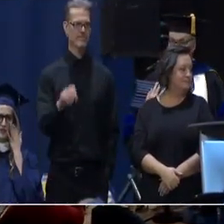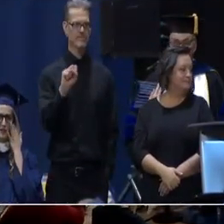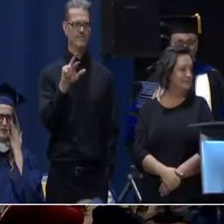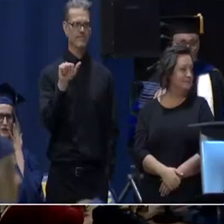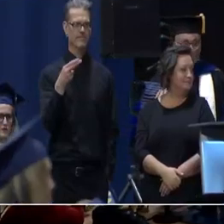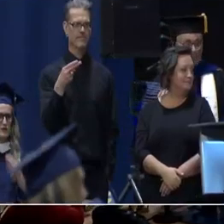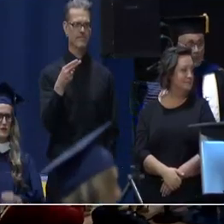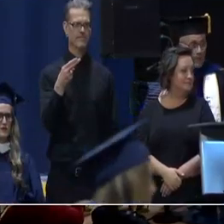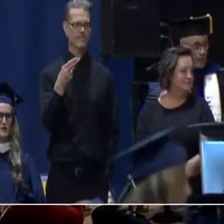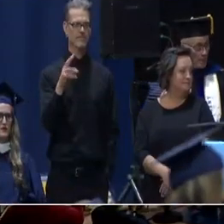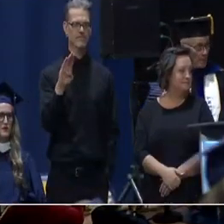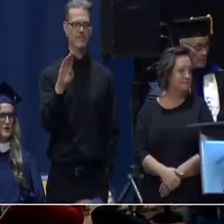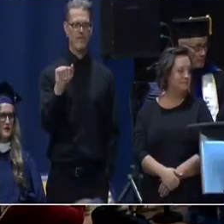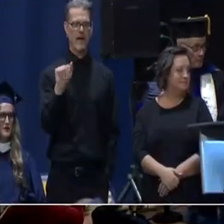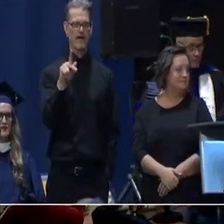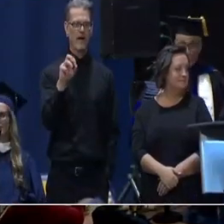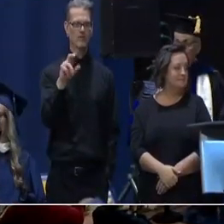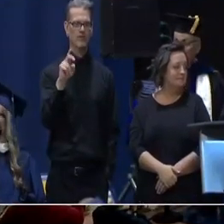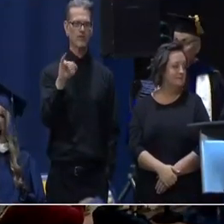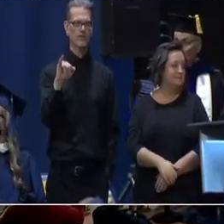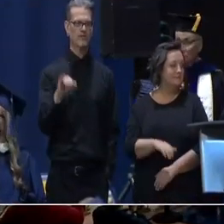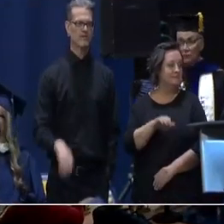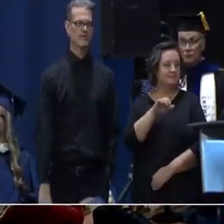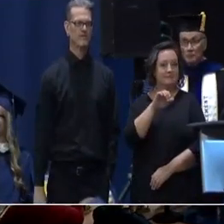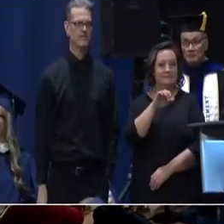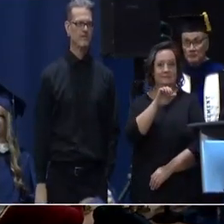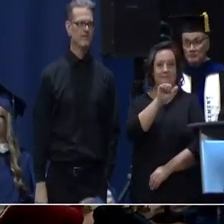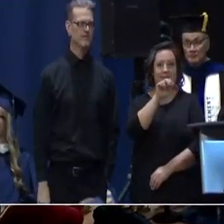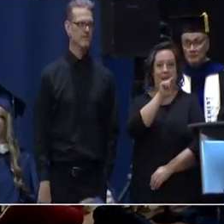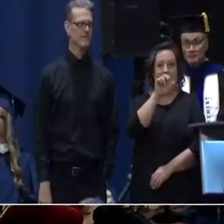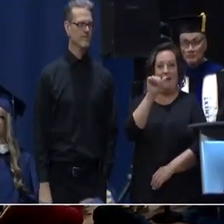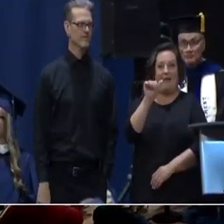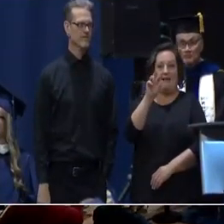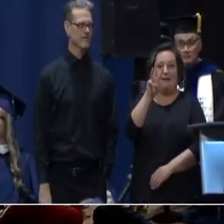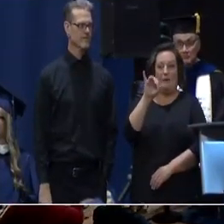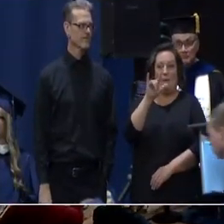Sarah Bukowski. Anna Williams.